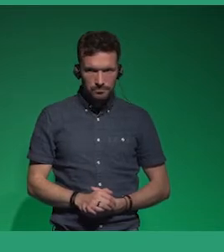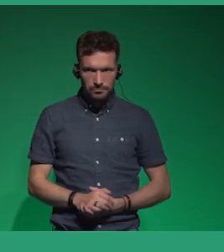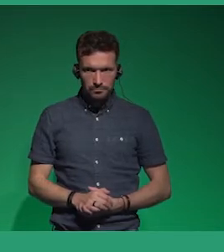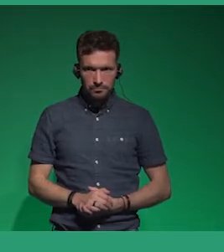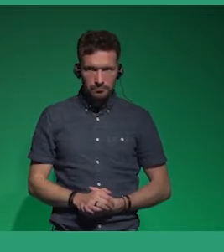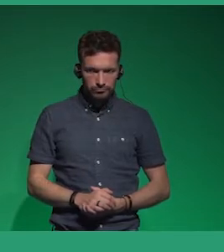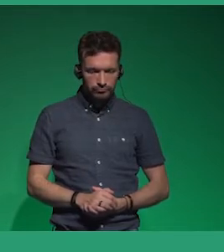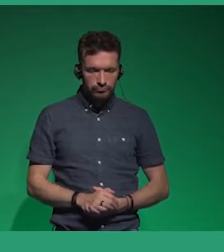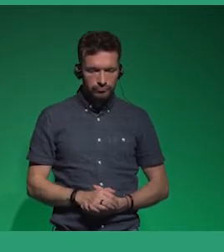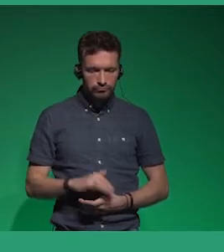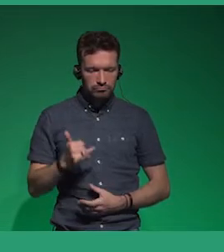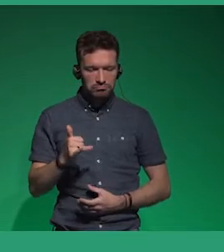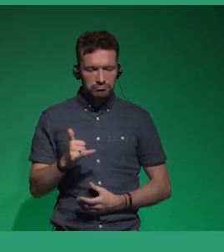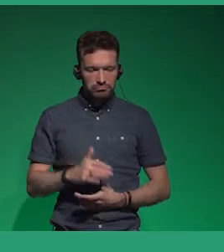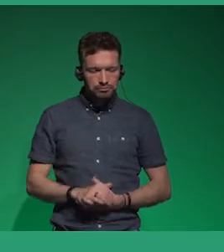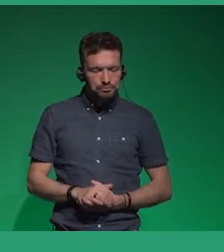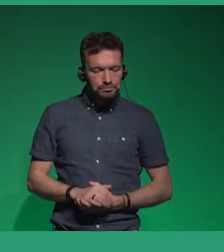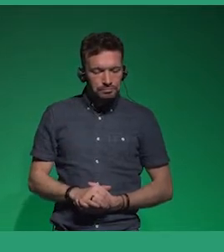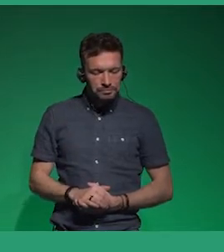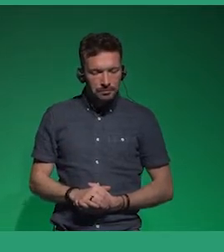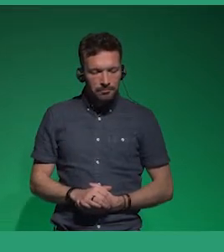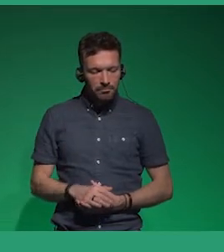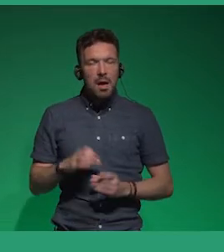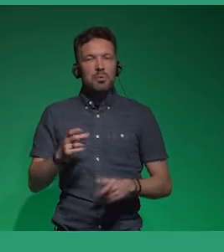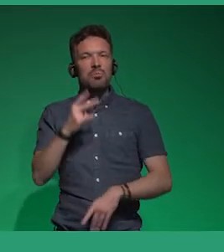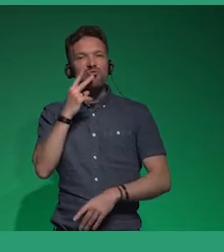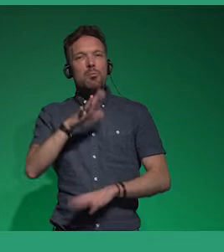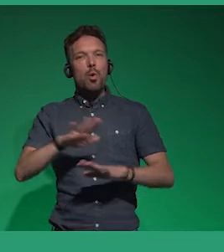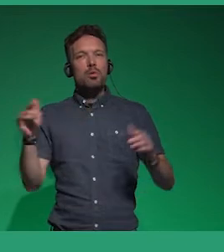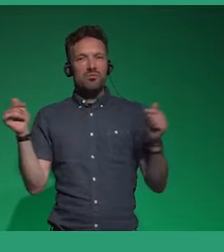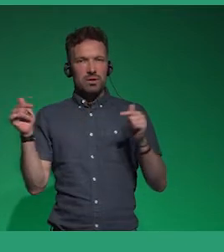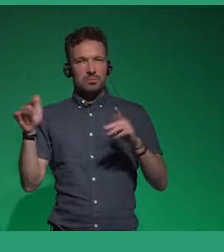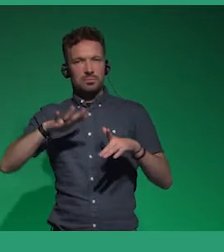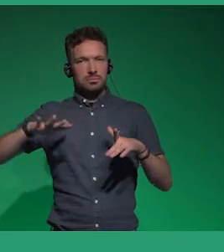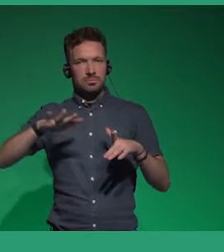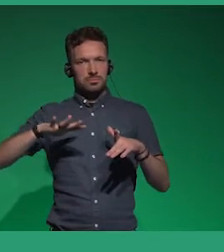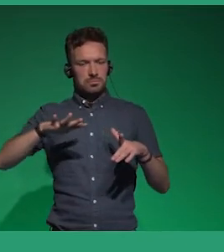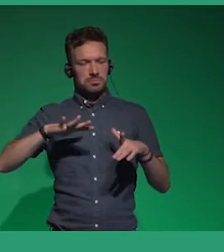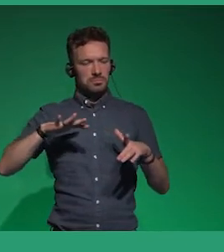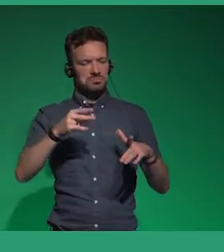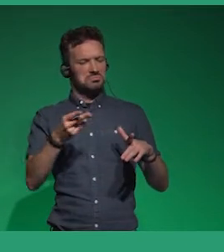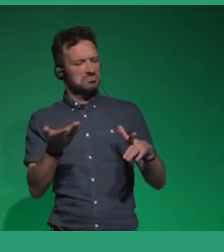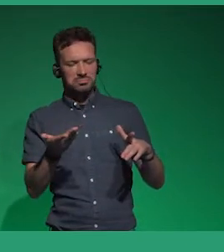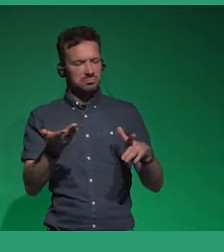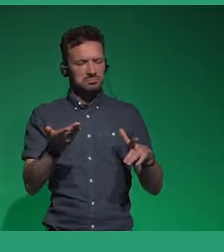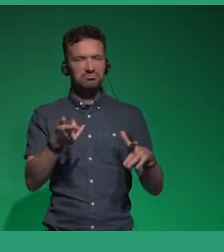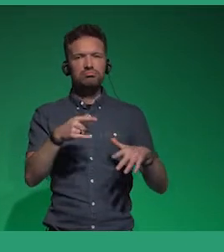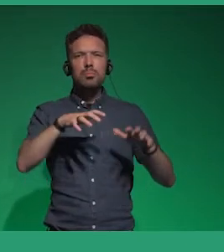treatment without herbicides, where farmers do mechanical weeding, they can use